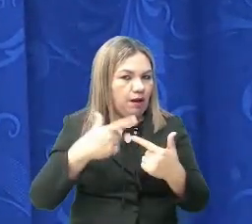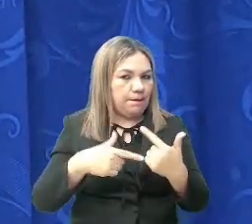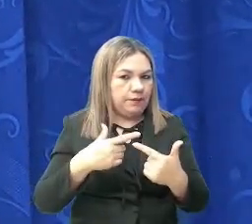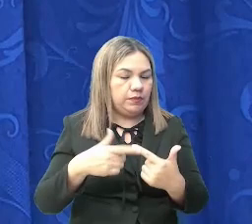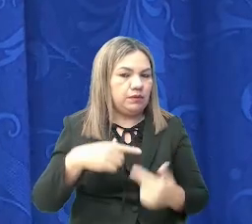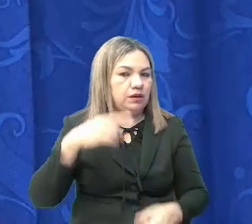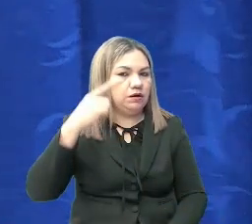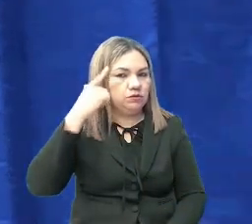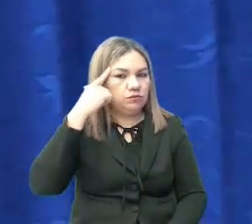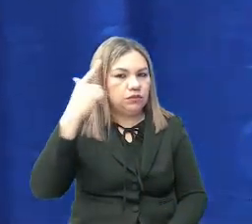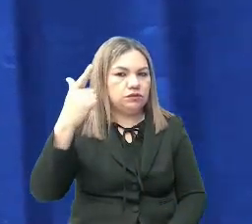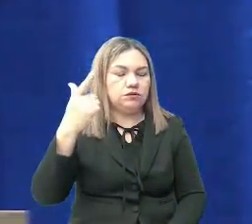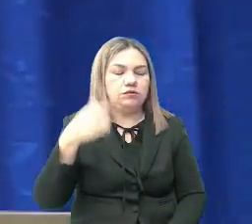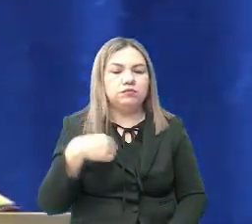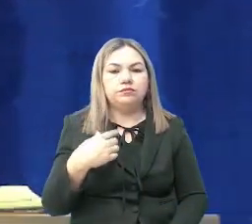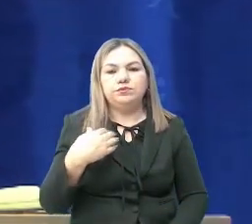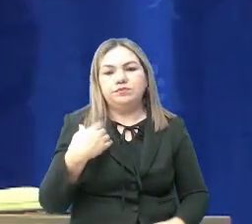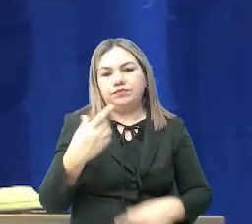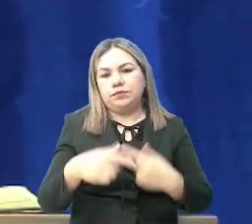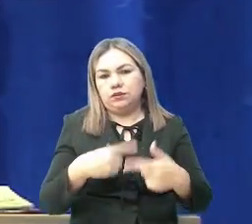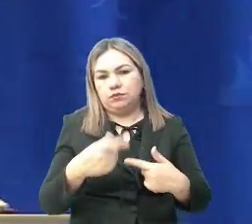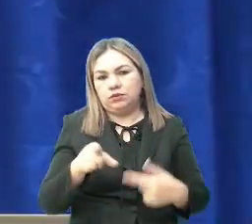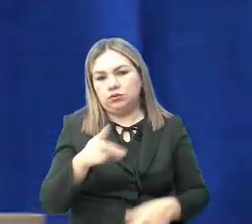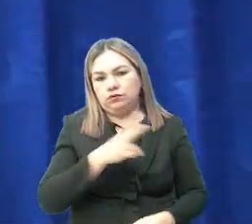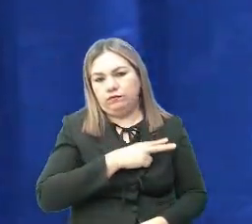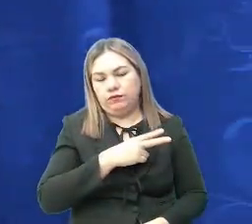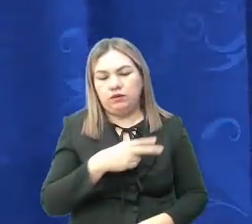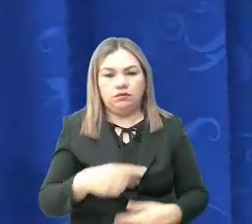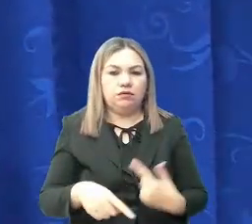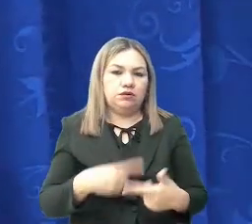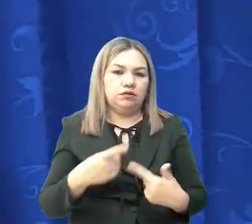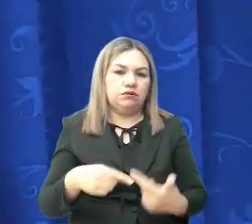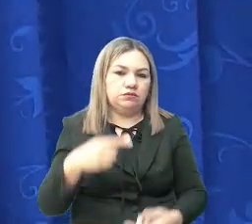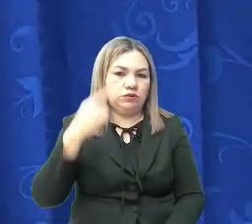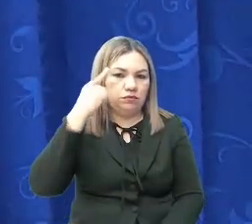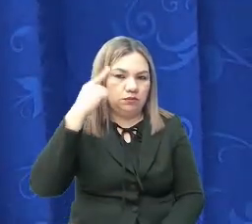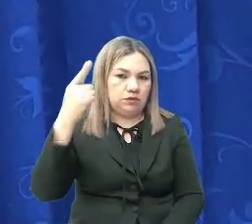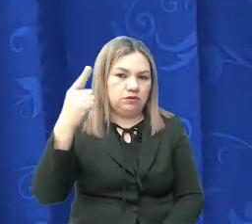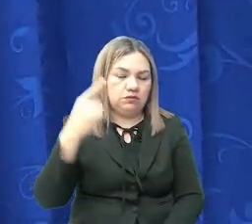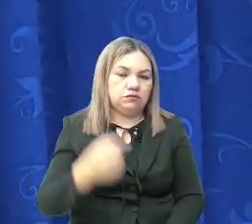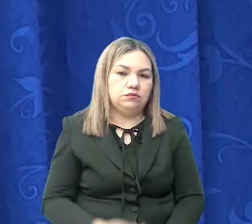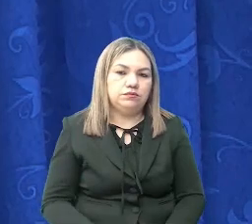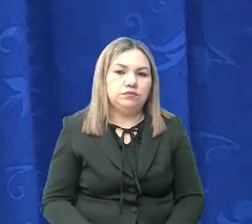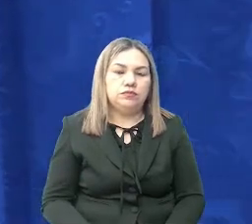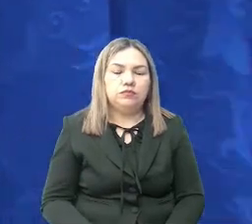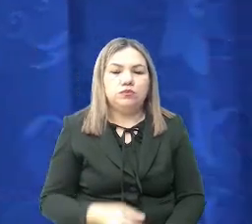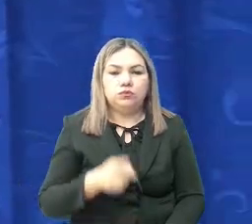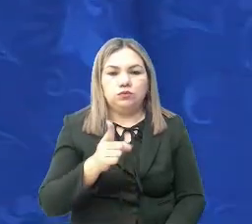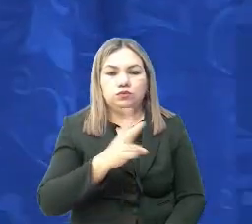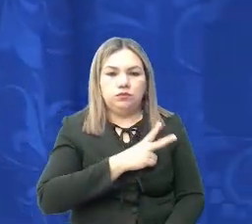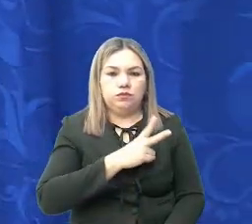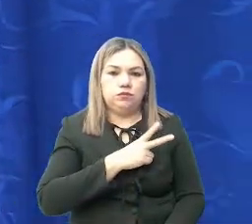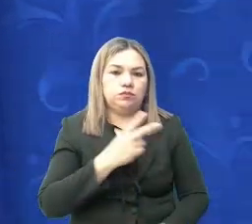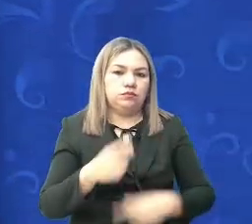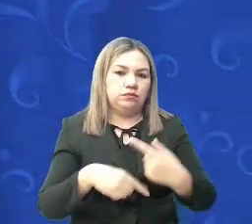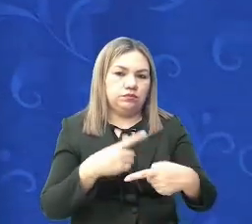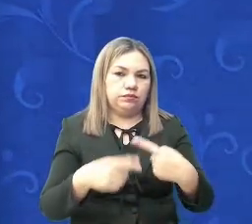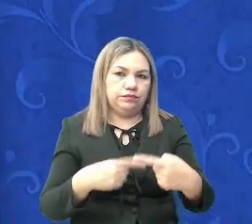your chip, your software. It changes your mind, and it changes your